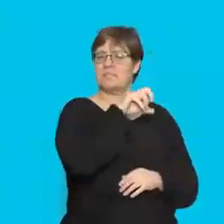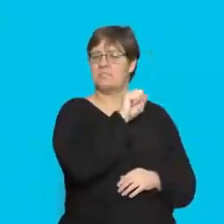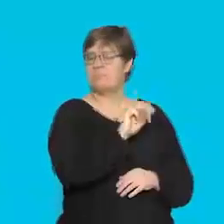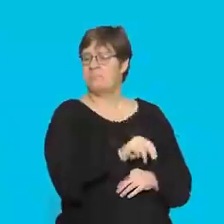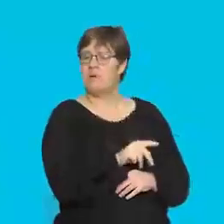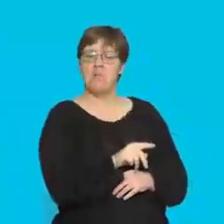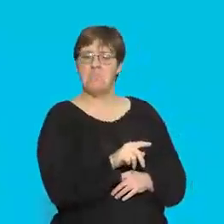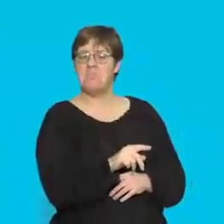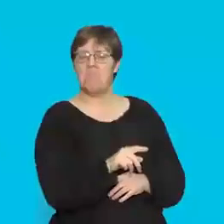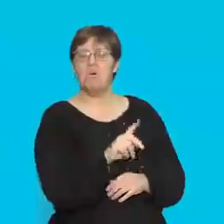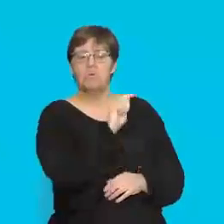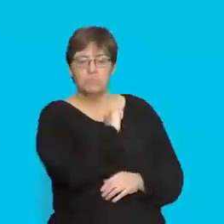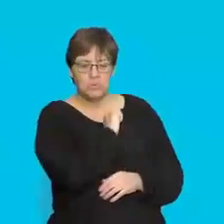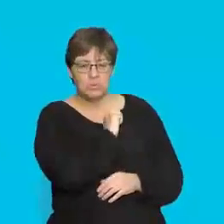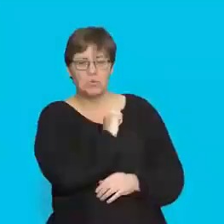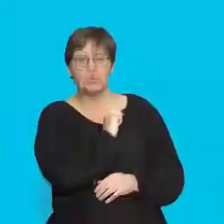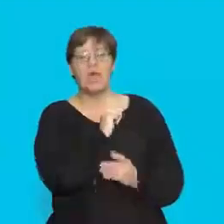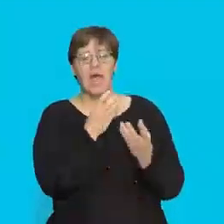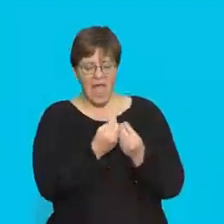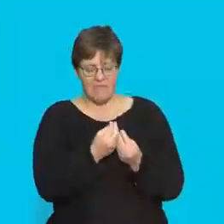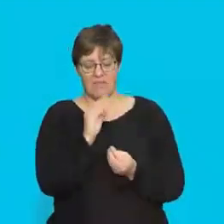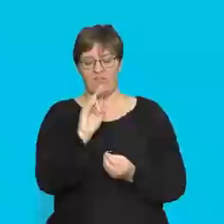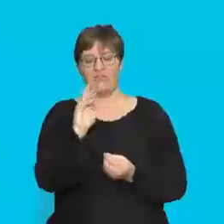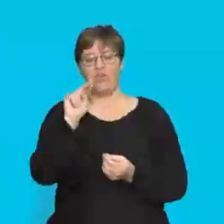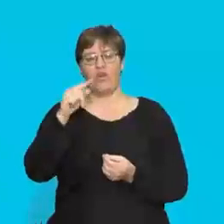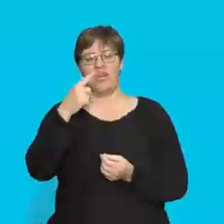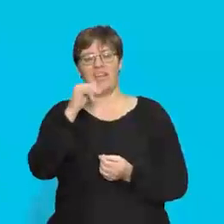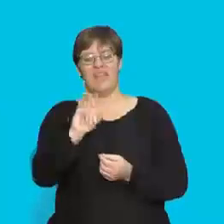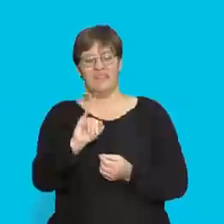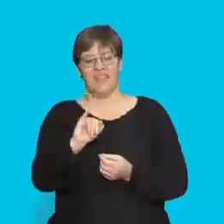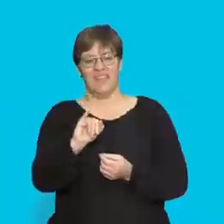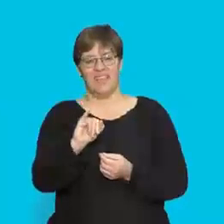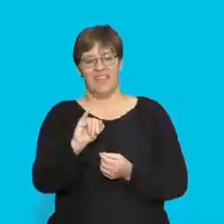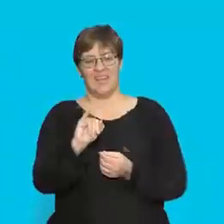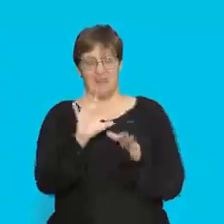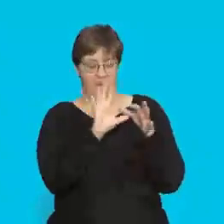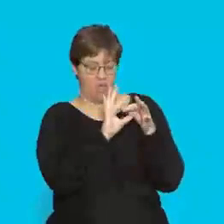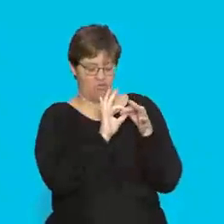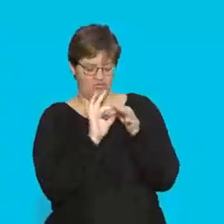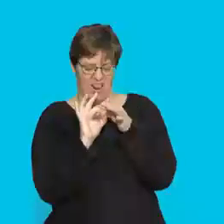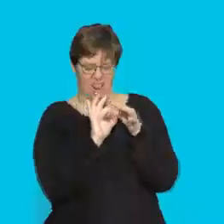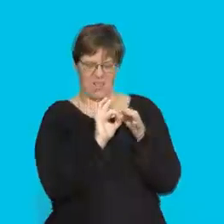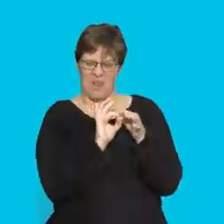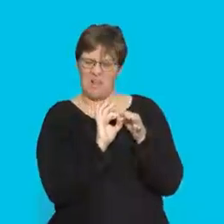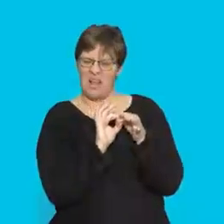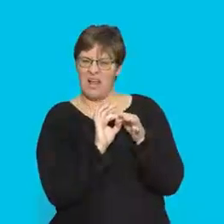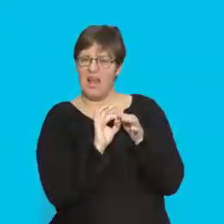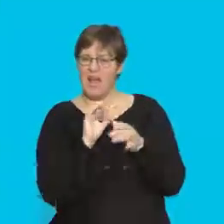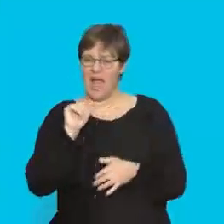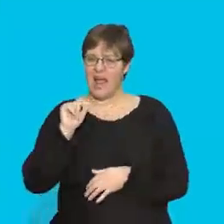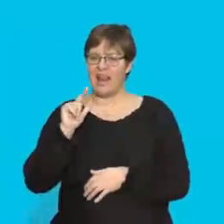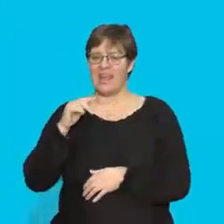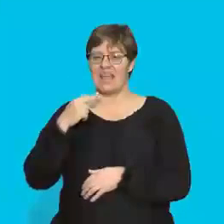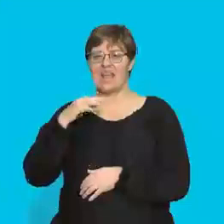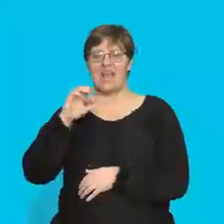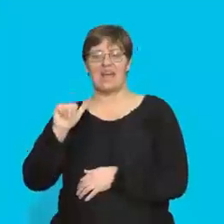organism, in fact, it's made up of fungi living in this close relationship